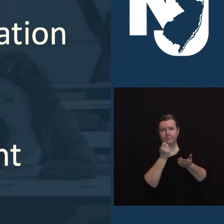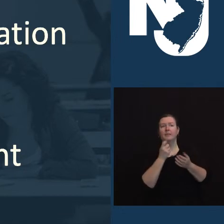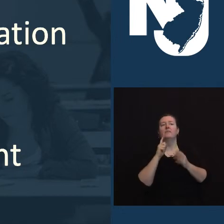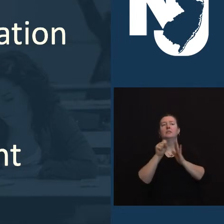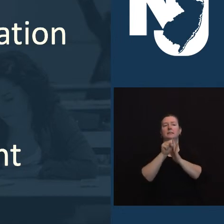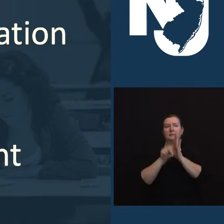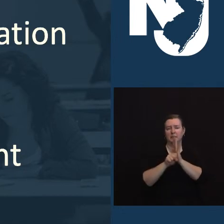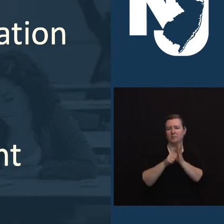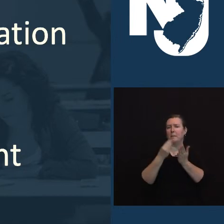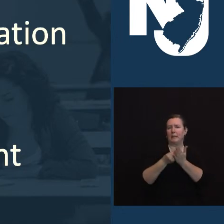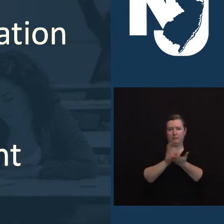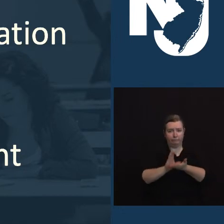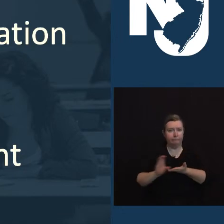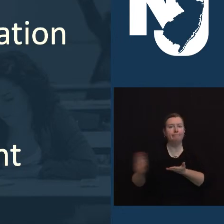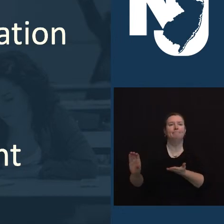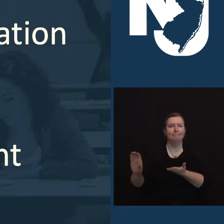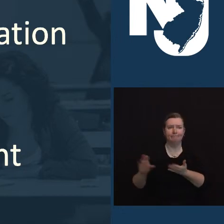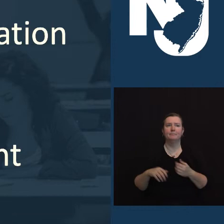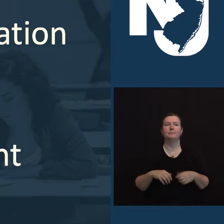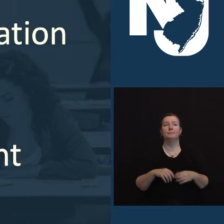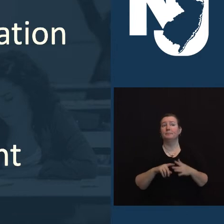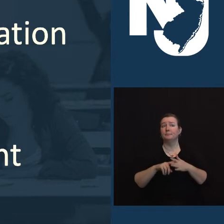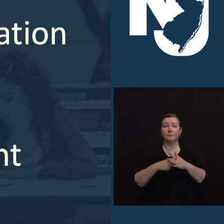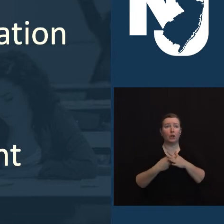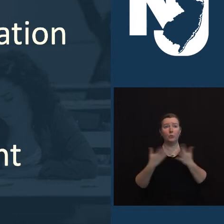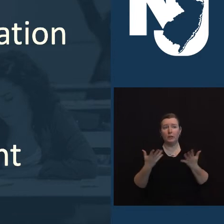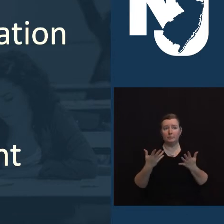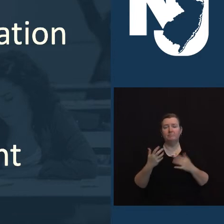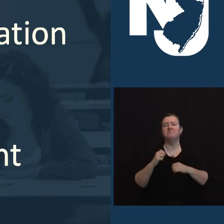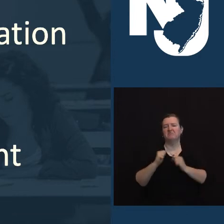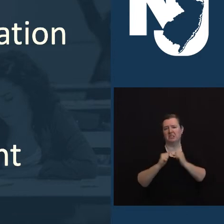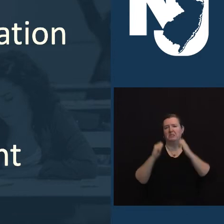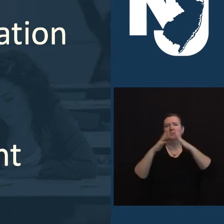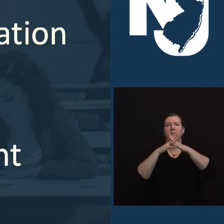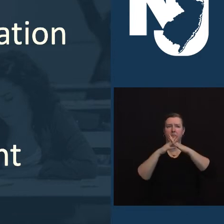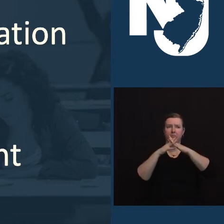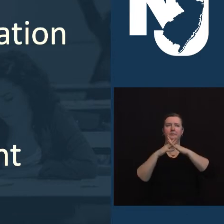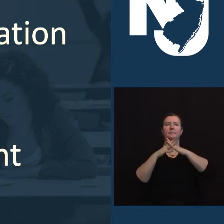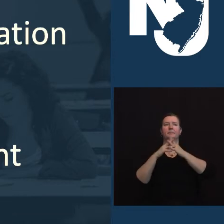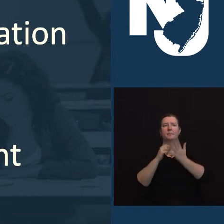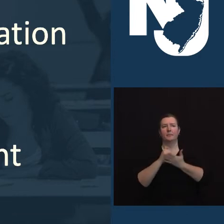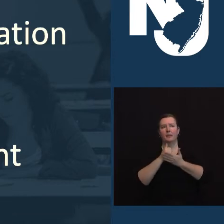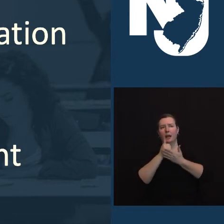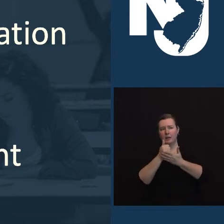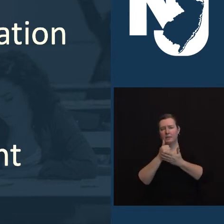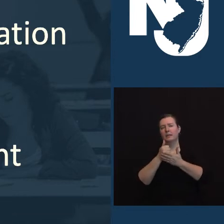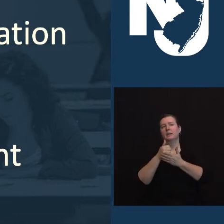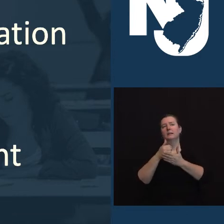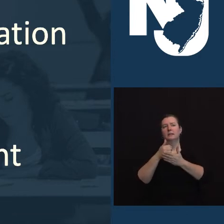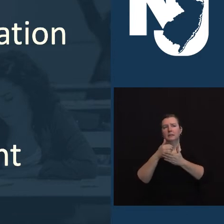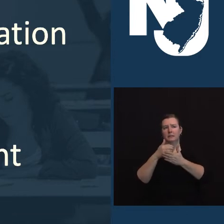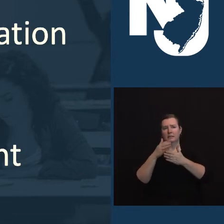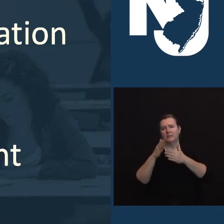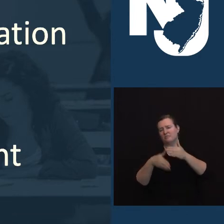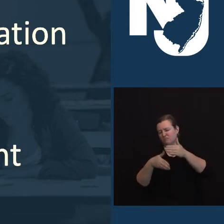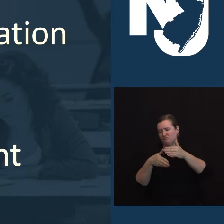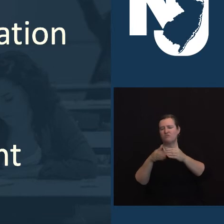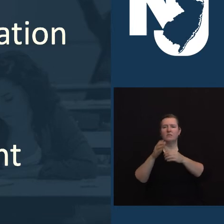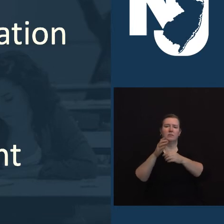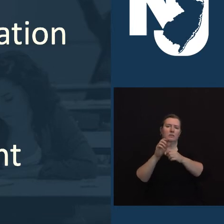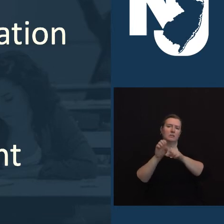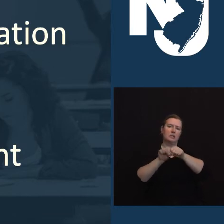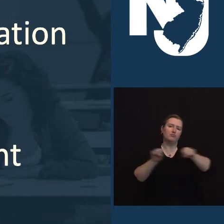in key areas that impact degree completion. This program is being called the Opportunity Meets